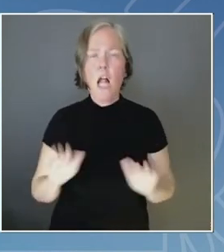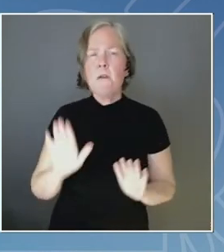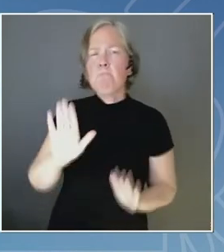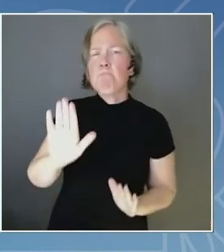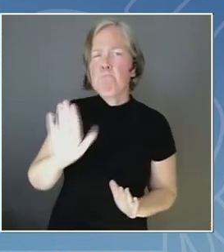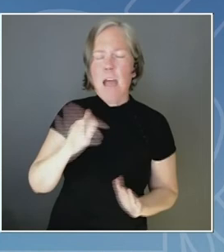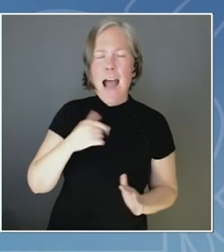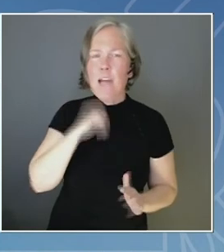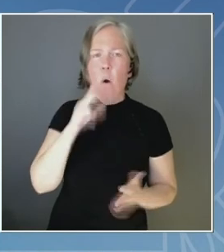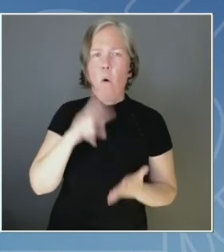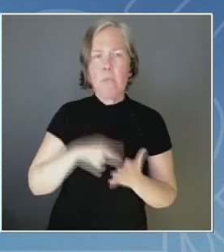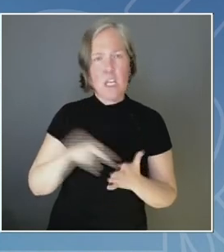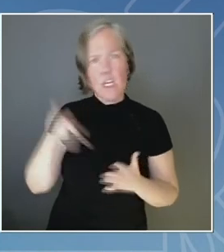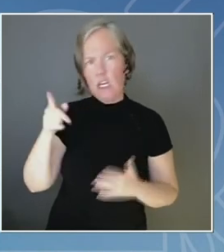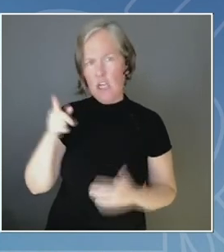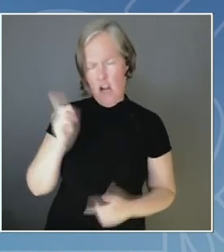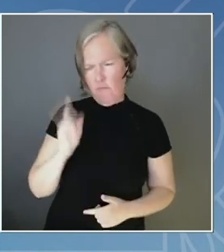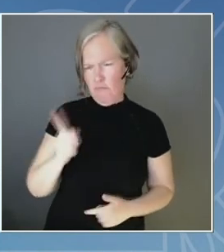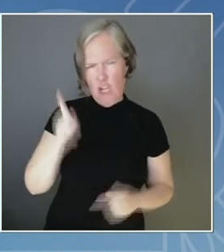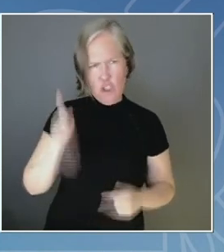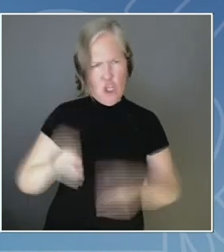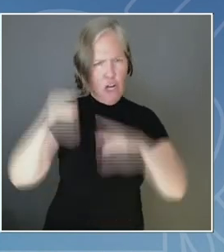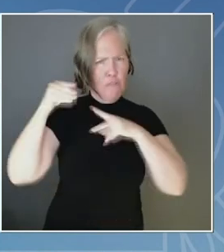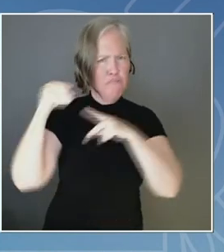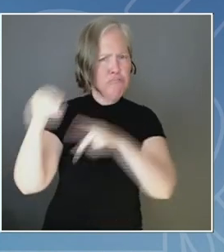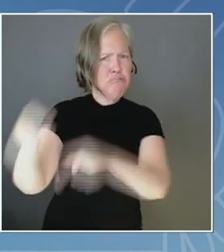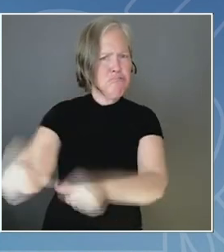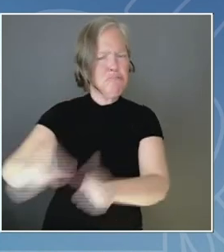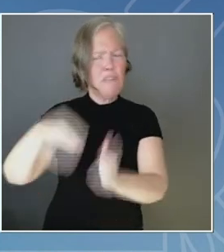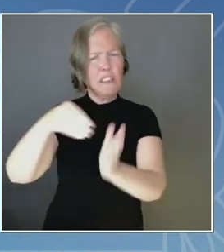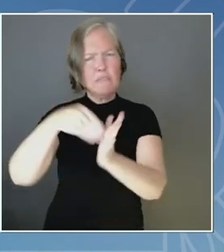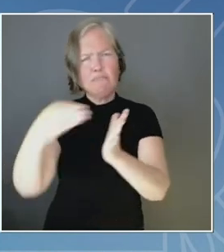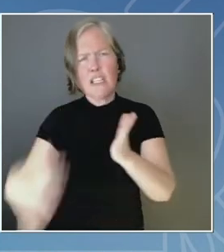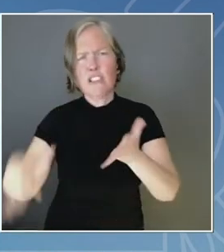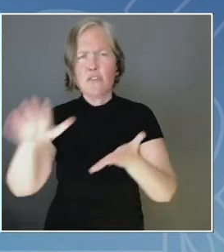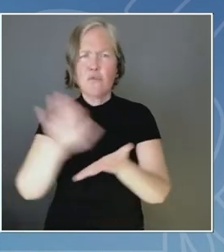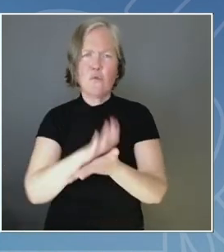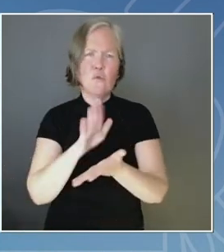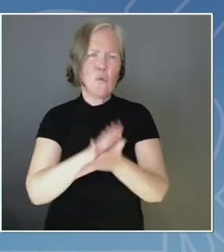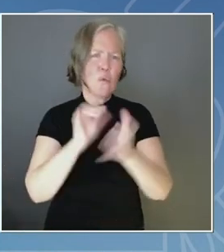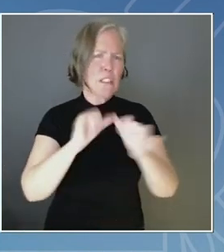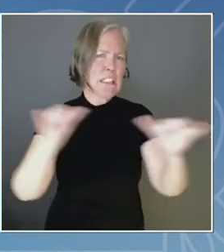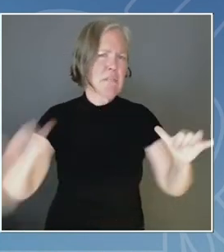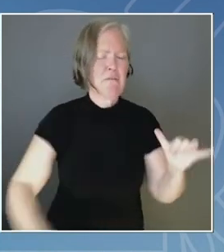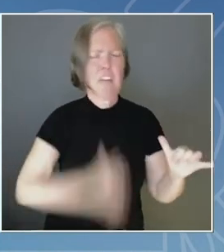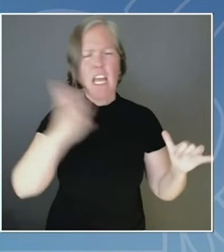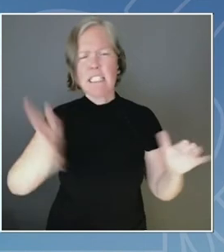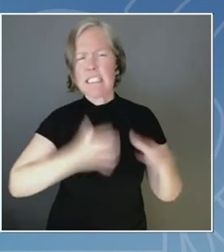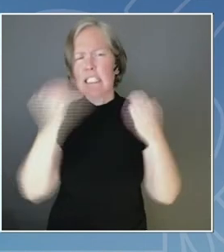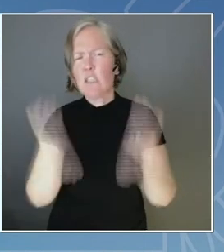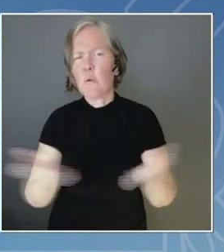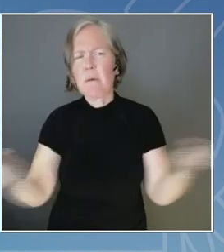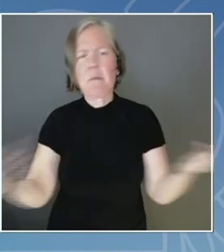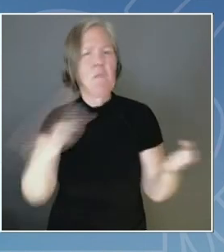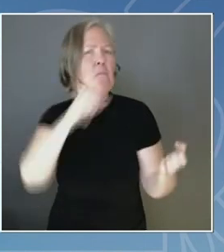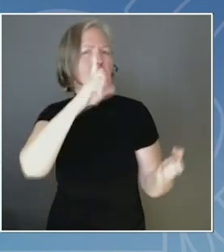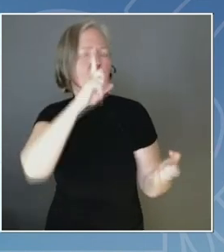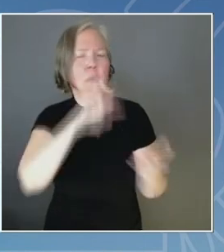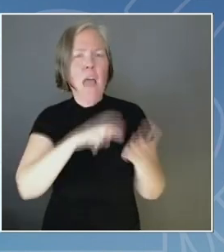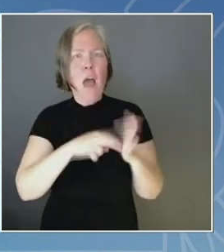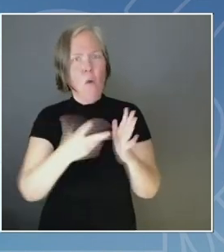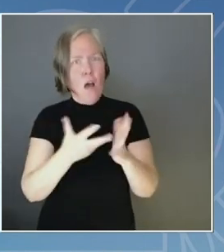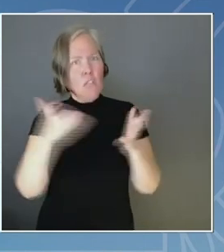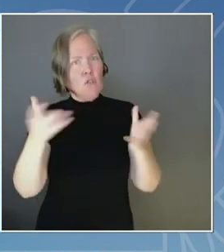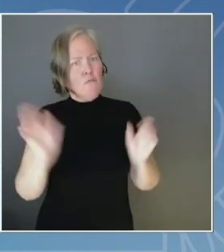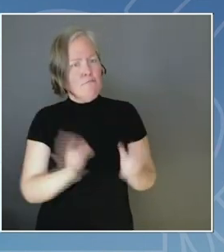costly school system with flashy equipment. I'm just talking about something very basic